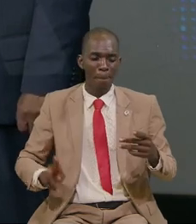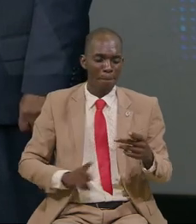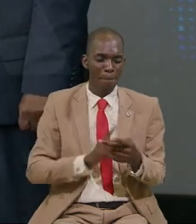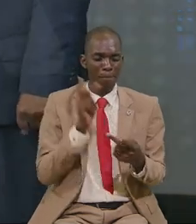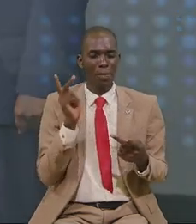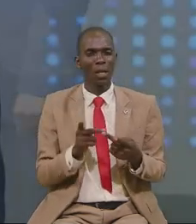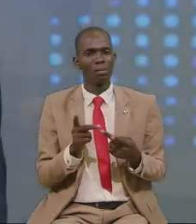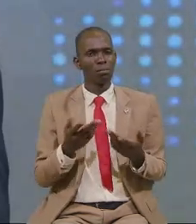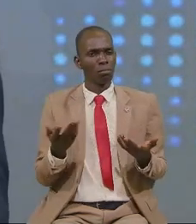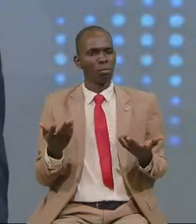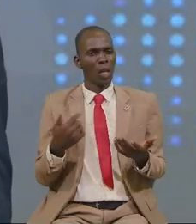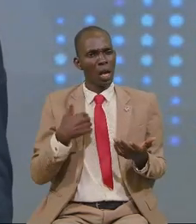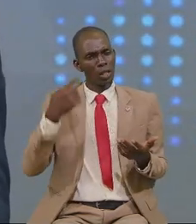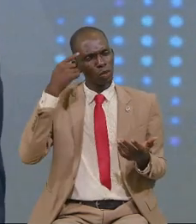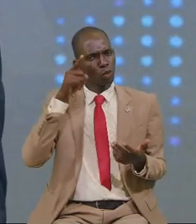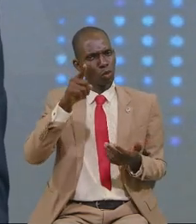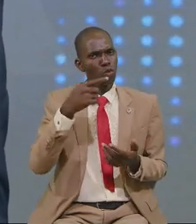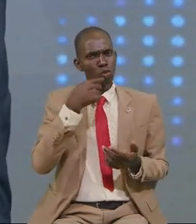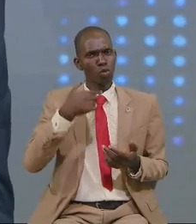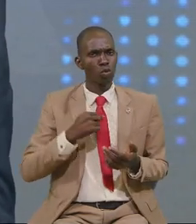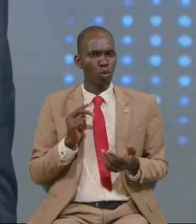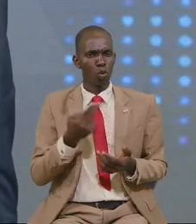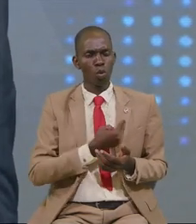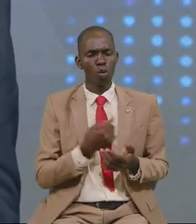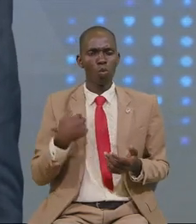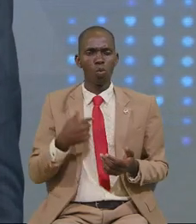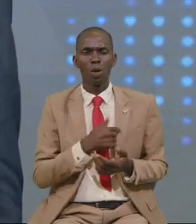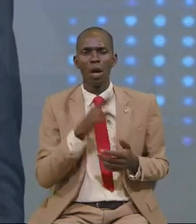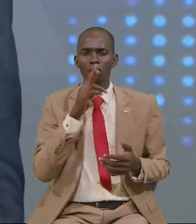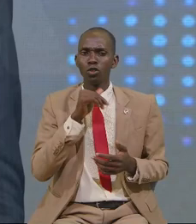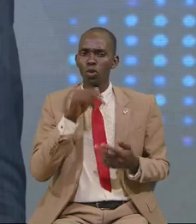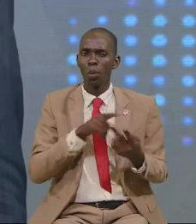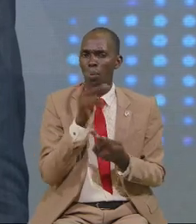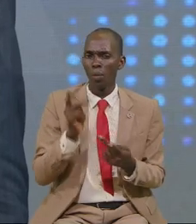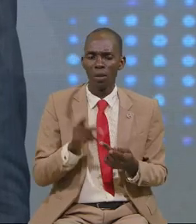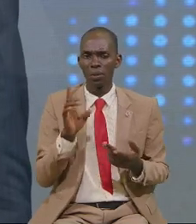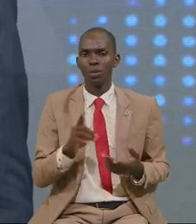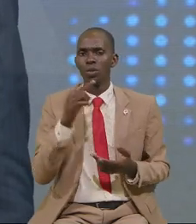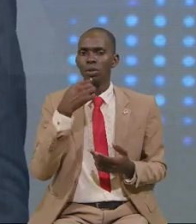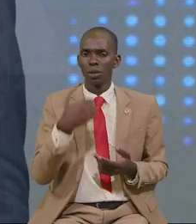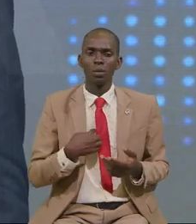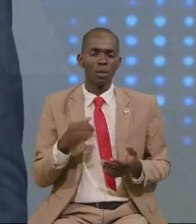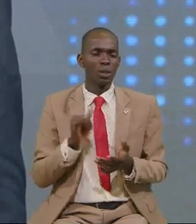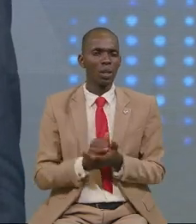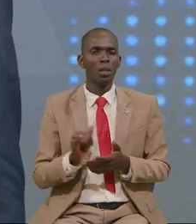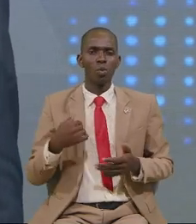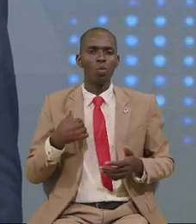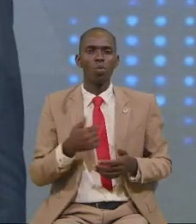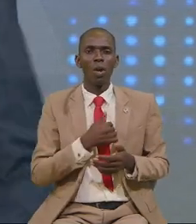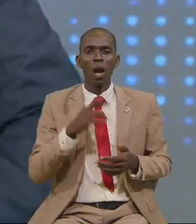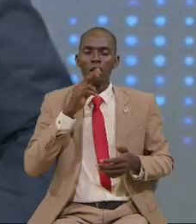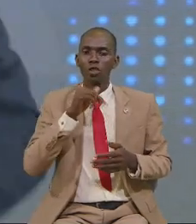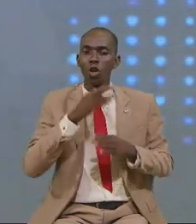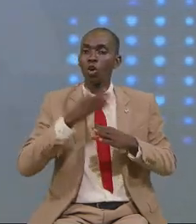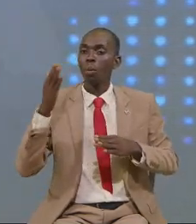you said you are not perfect. No, what I meant there is that I'm not complete yet. There's still something for me to